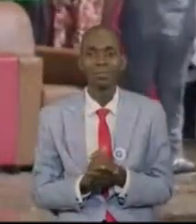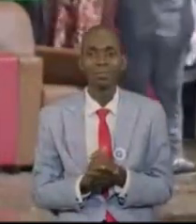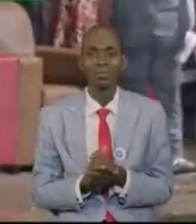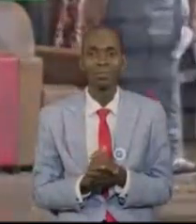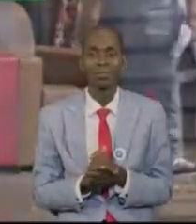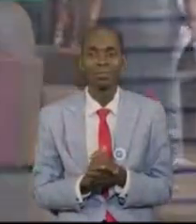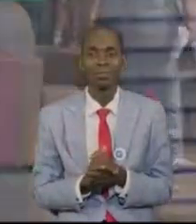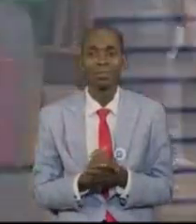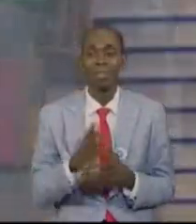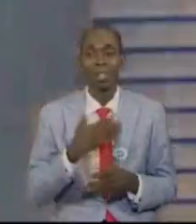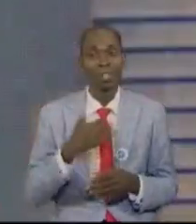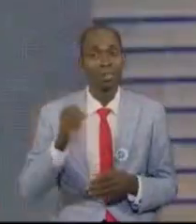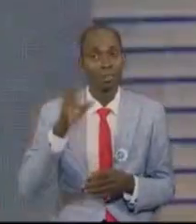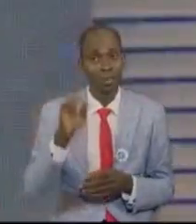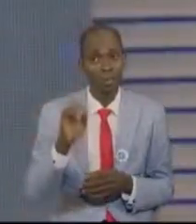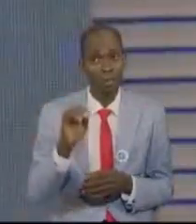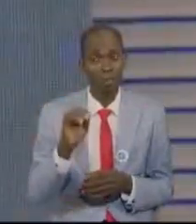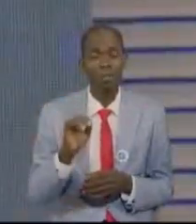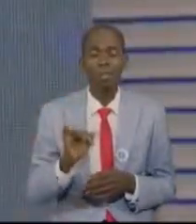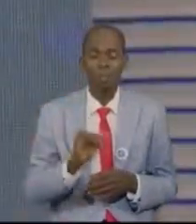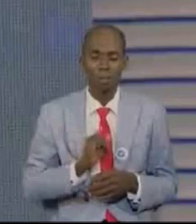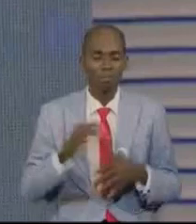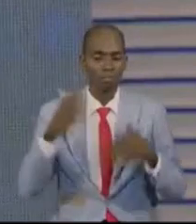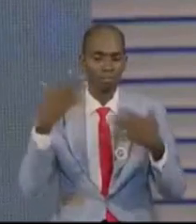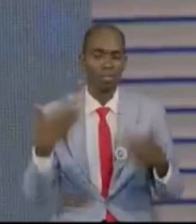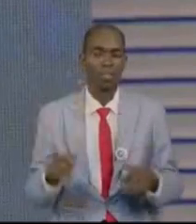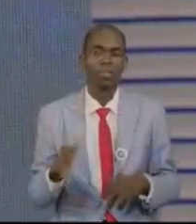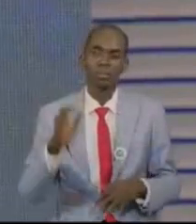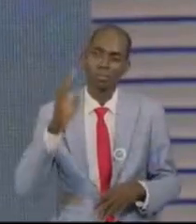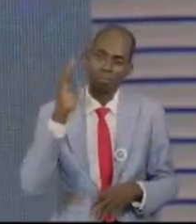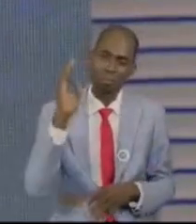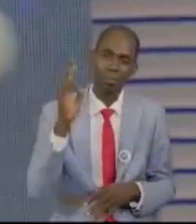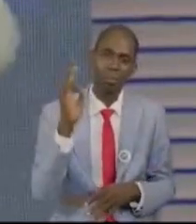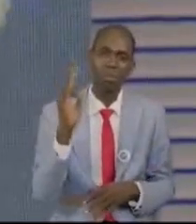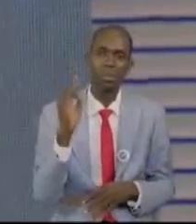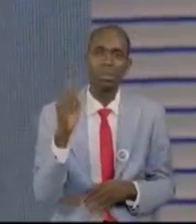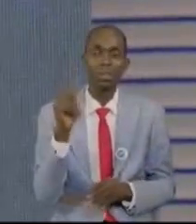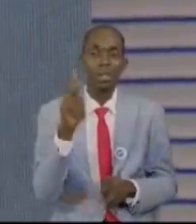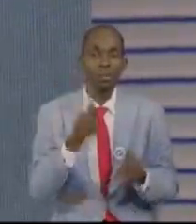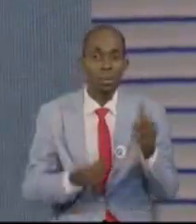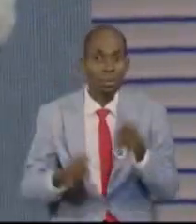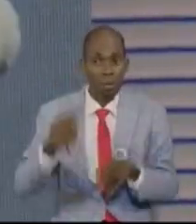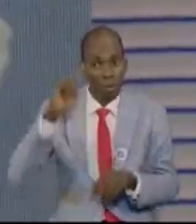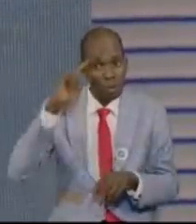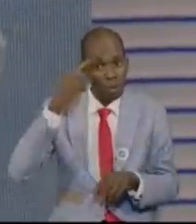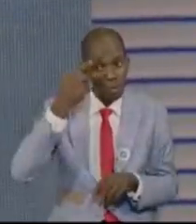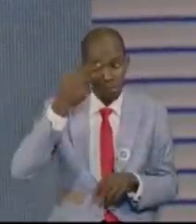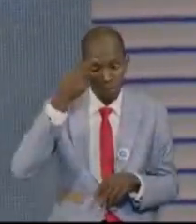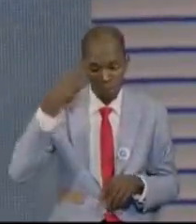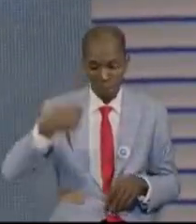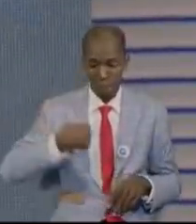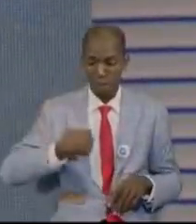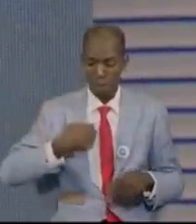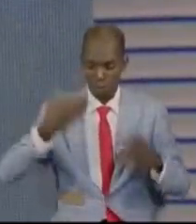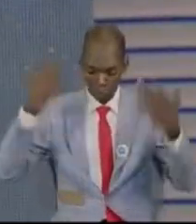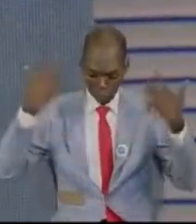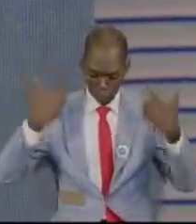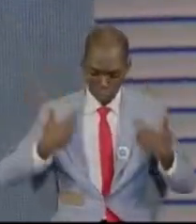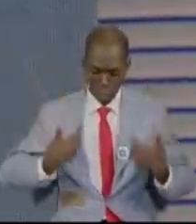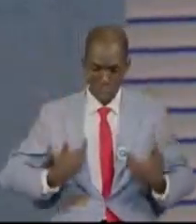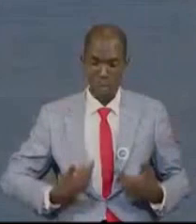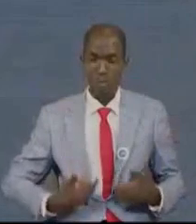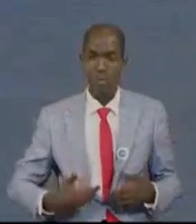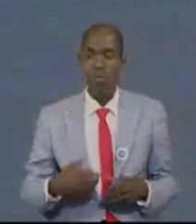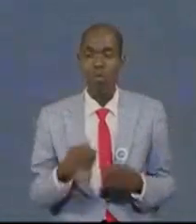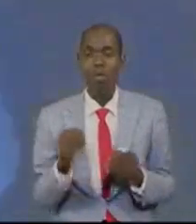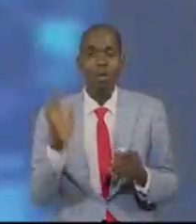And so I finished the message. The people thought because I was wet all over my Bible, they thought I